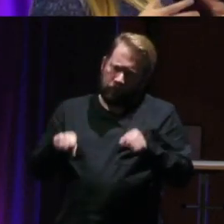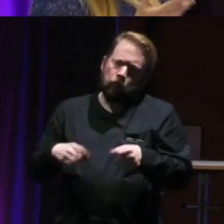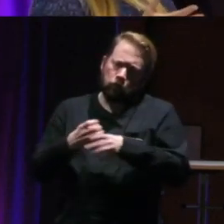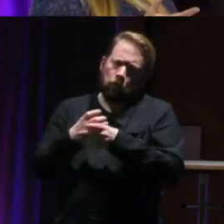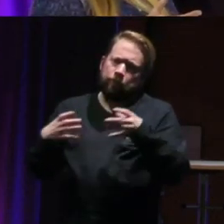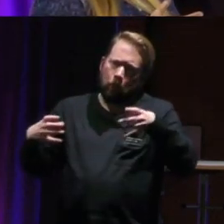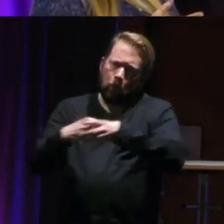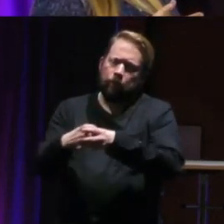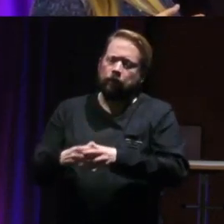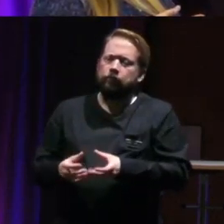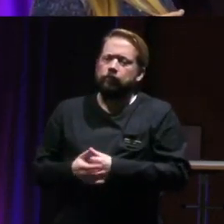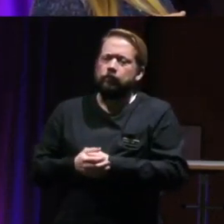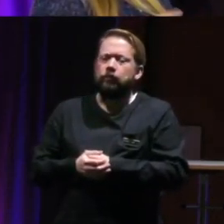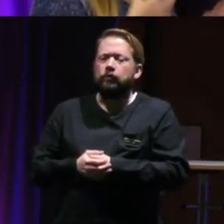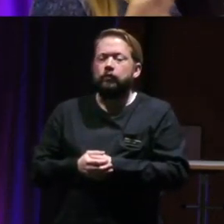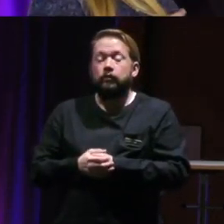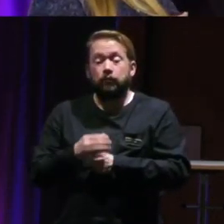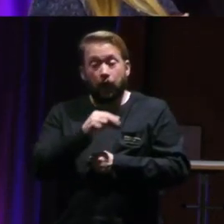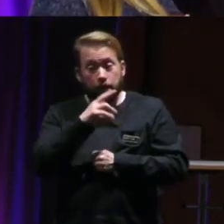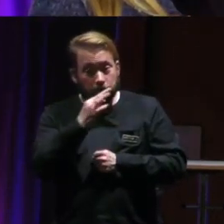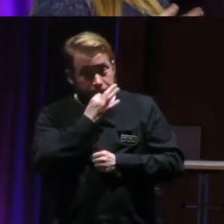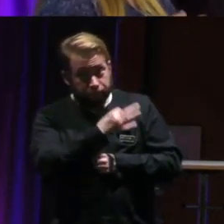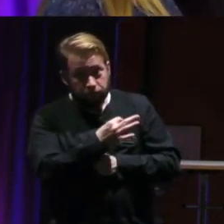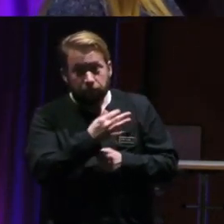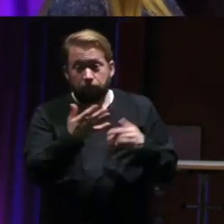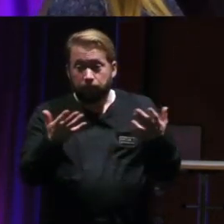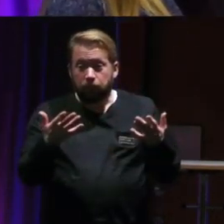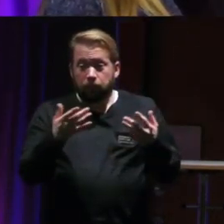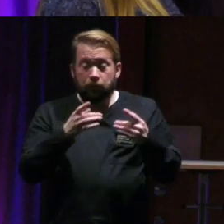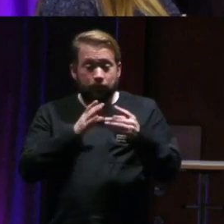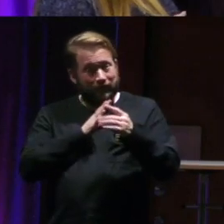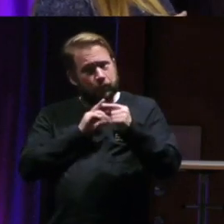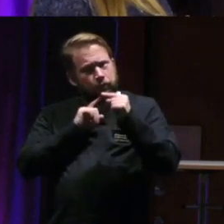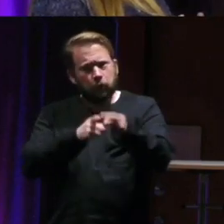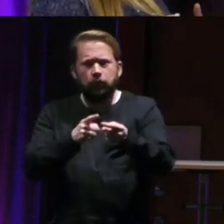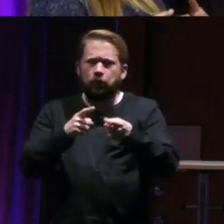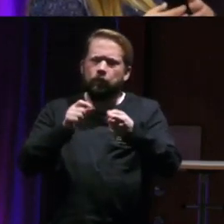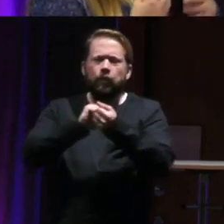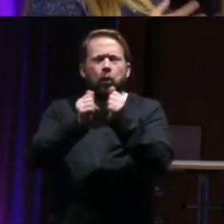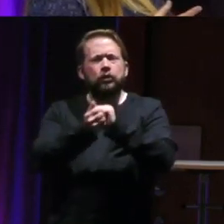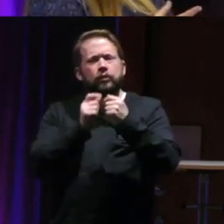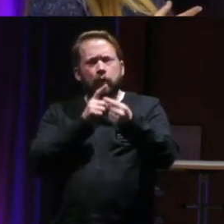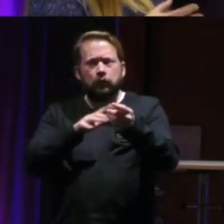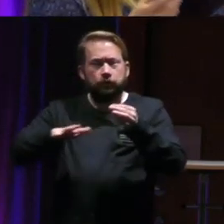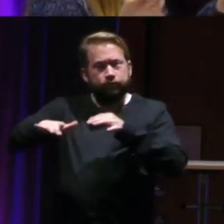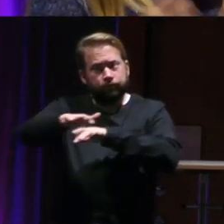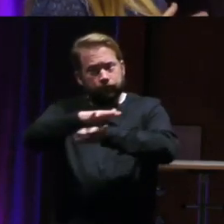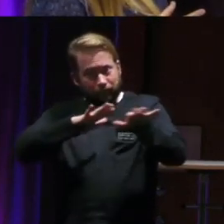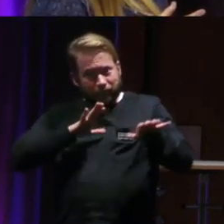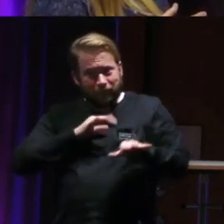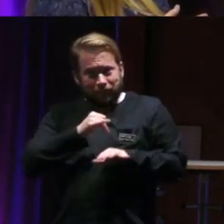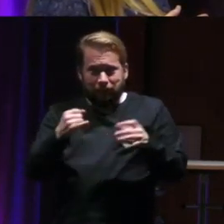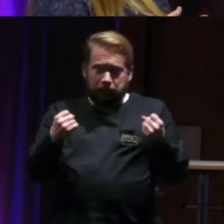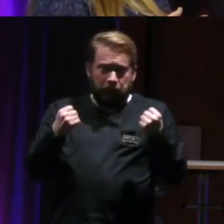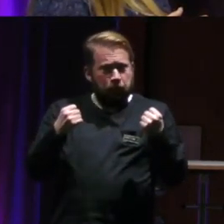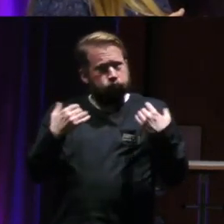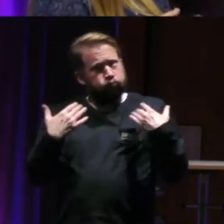I mean, what would you say? Is there any real opposition, political opposition in Russia today that is strong